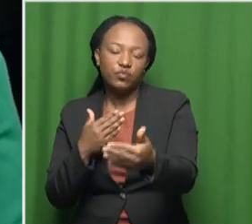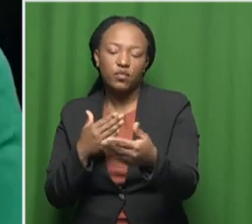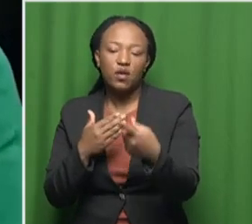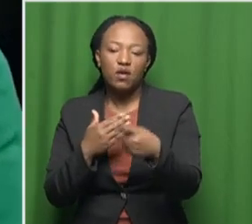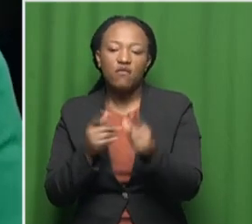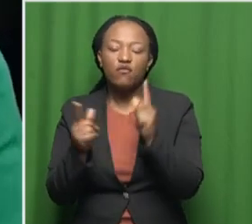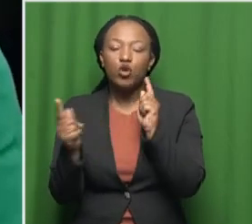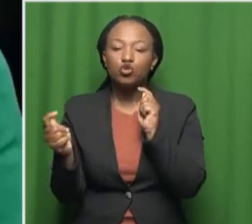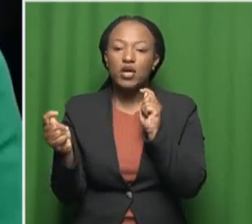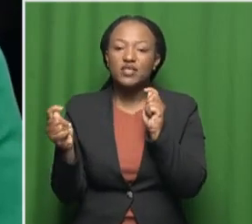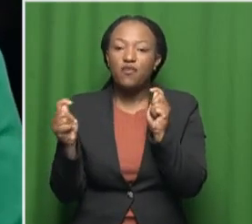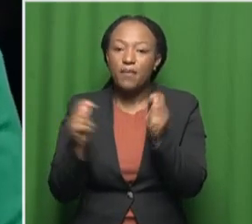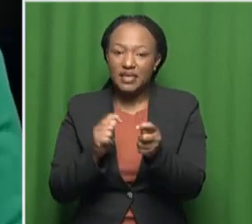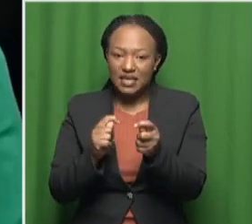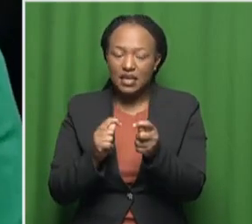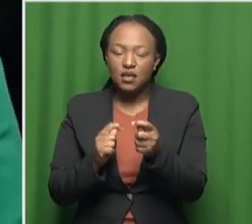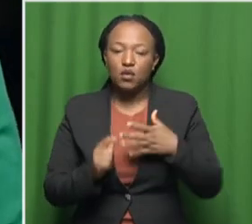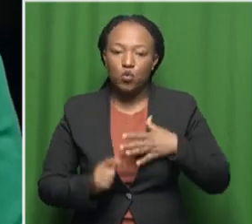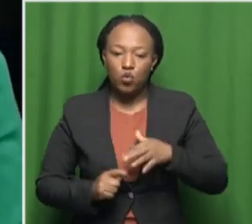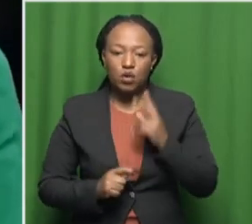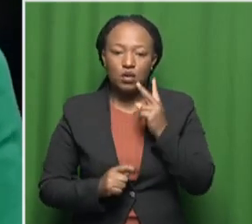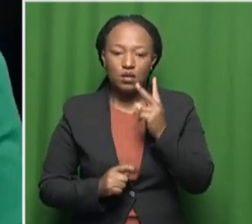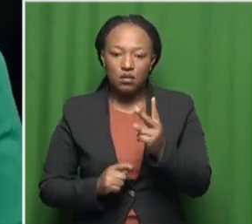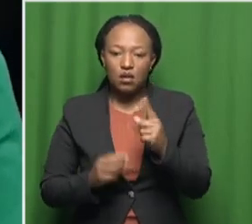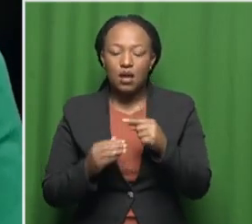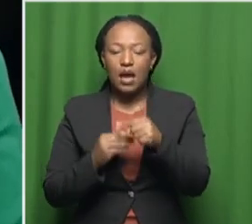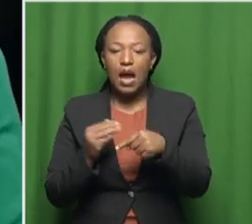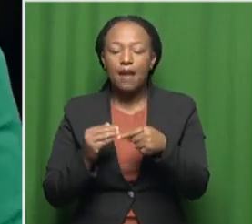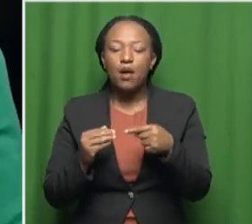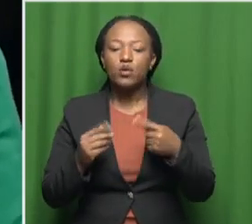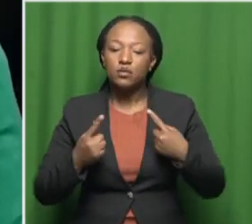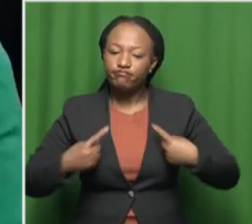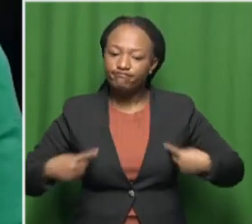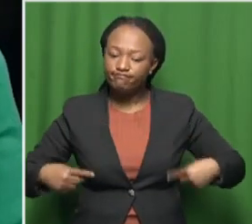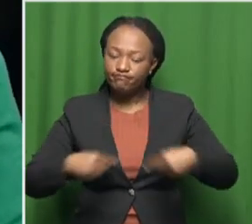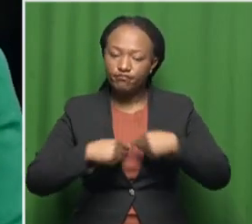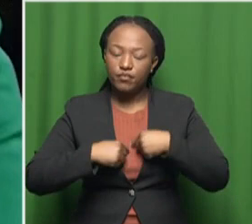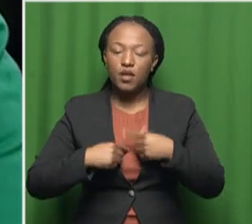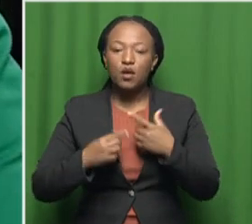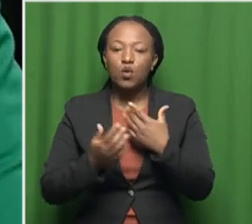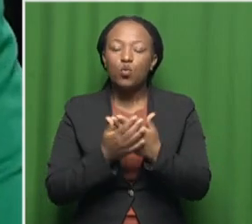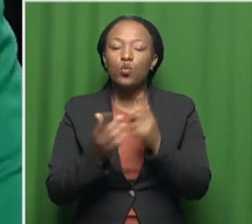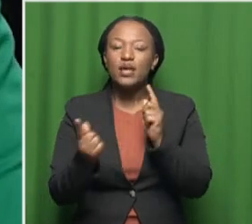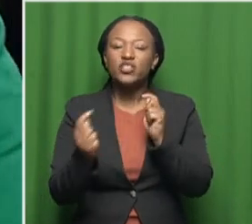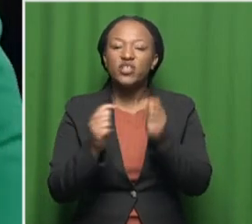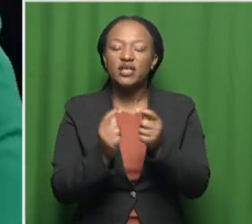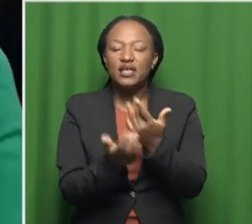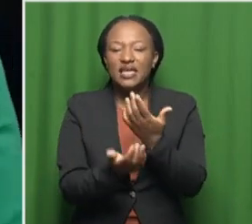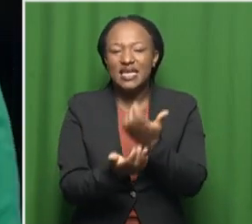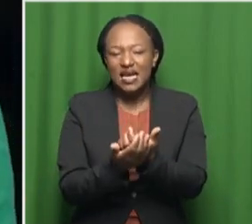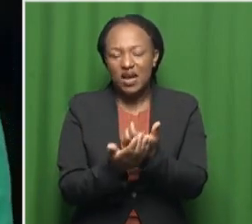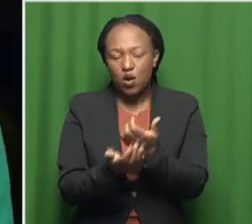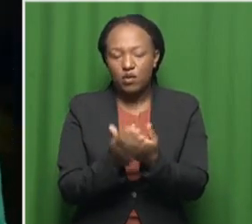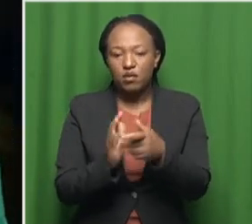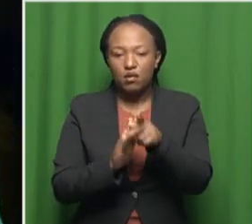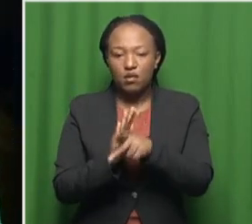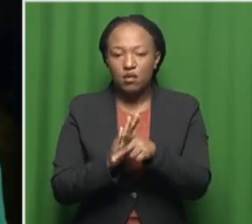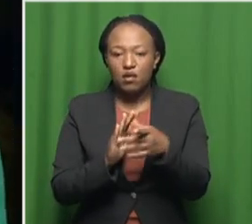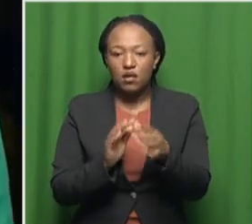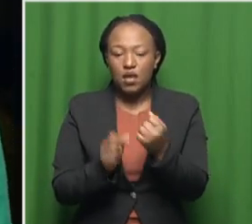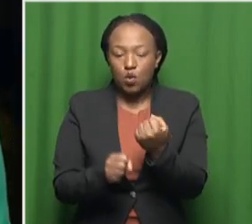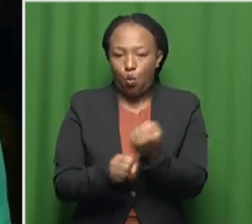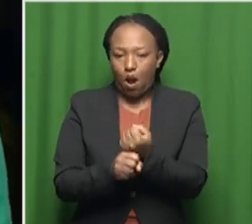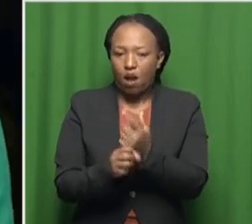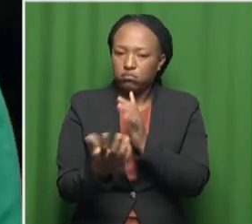the transformation that we want to see. But it's about us saying, how do we change our economic policies to suit what works